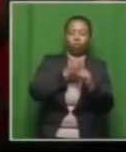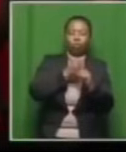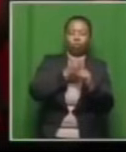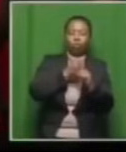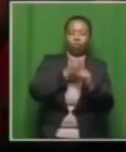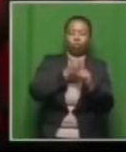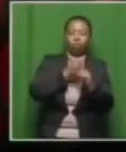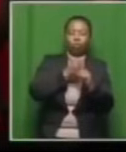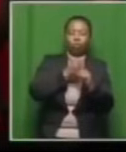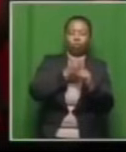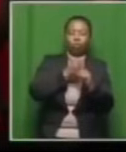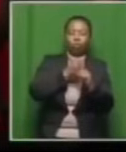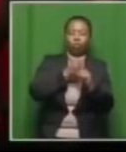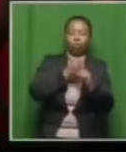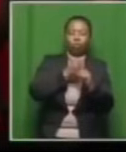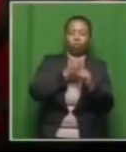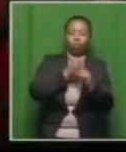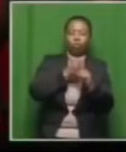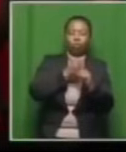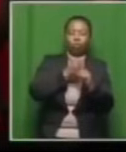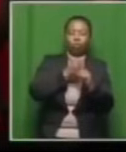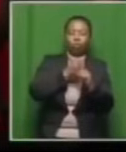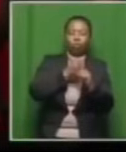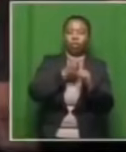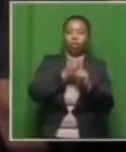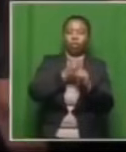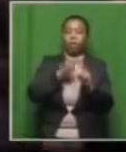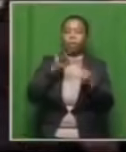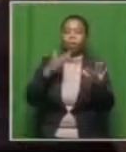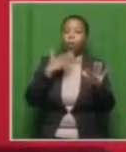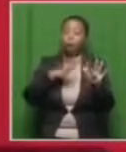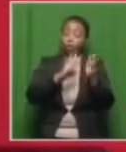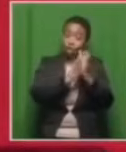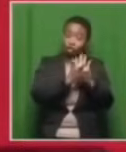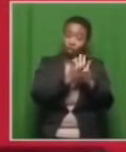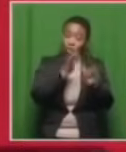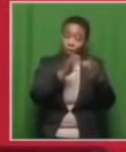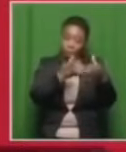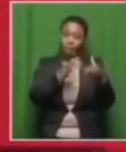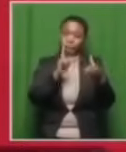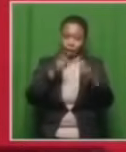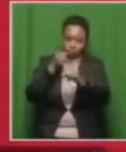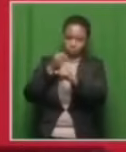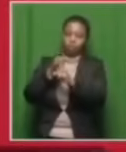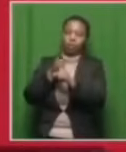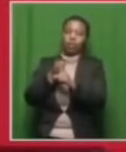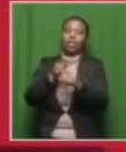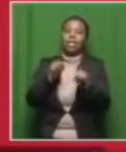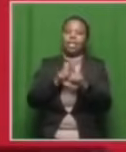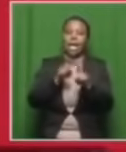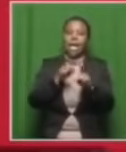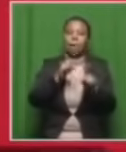media, insinuating that South Africans cannot think for themselves. He says millions are being pumped into campaigns